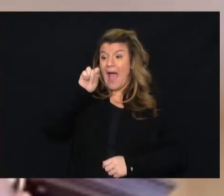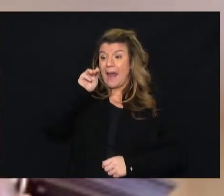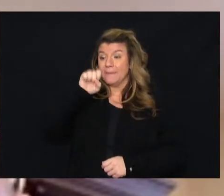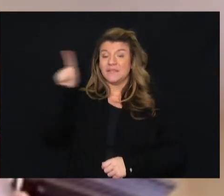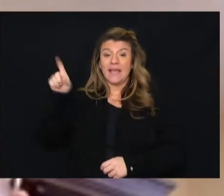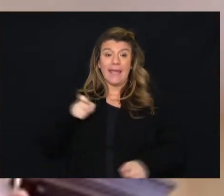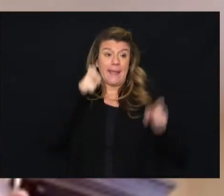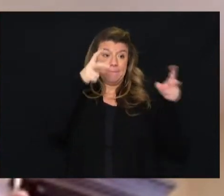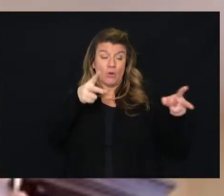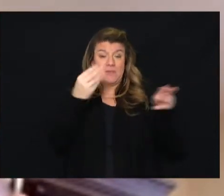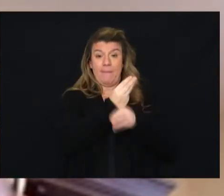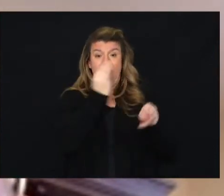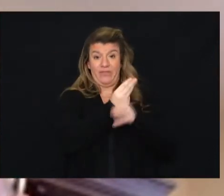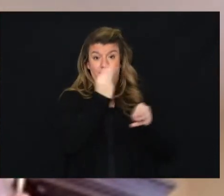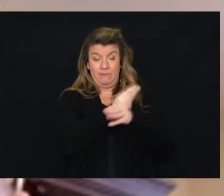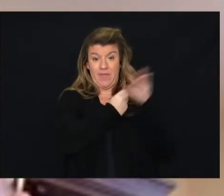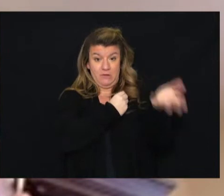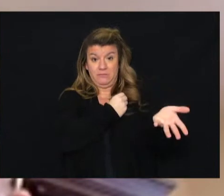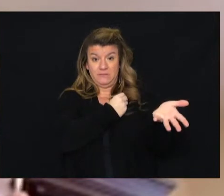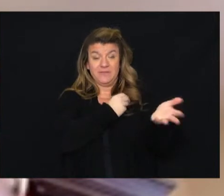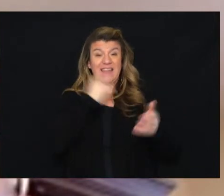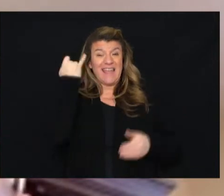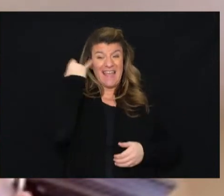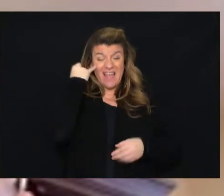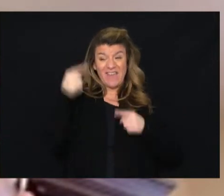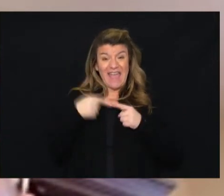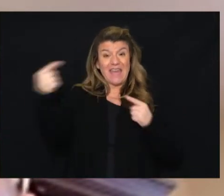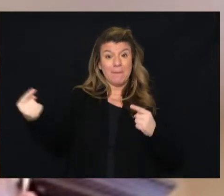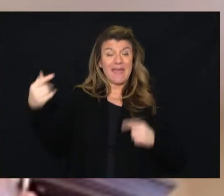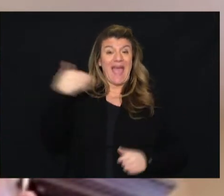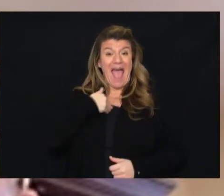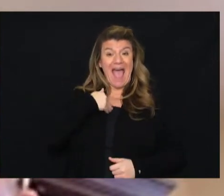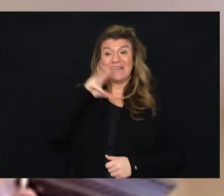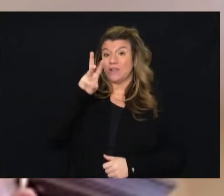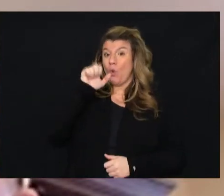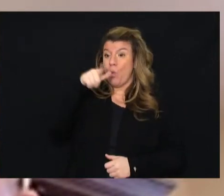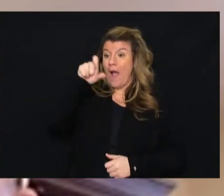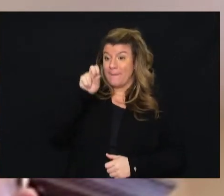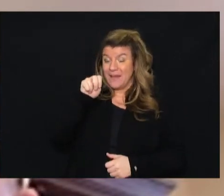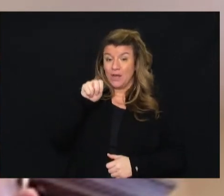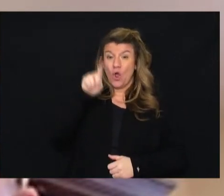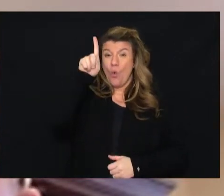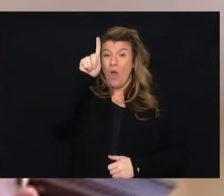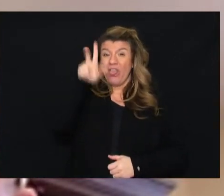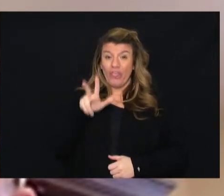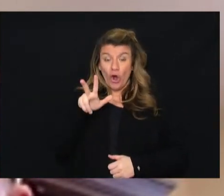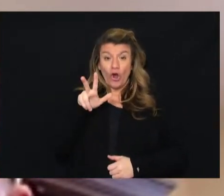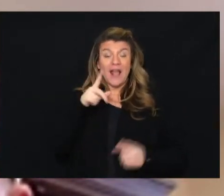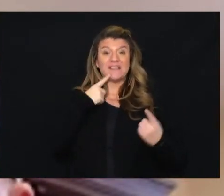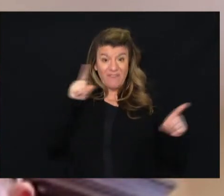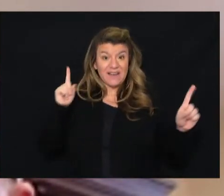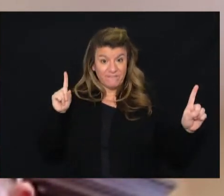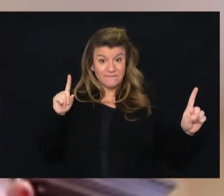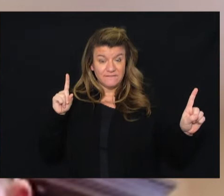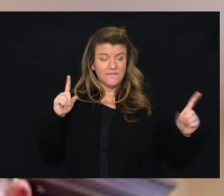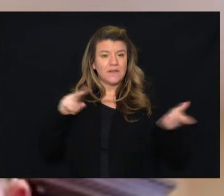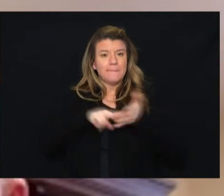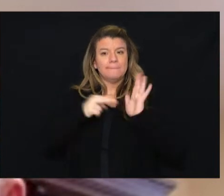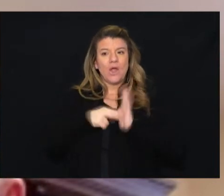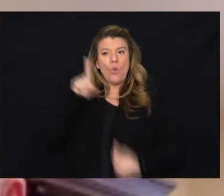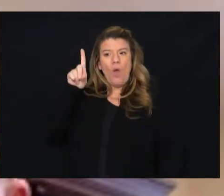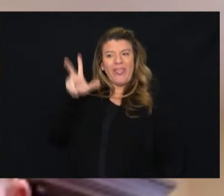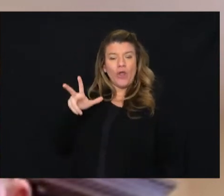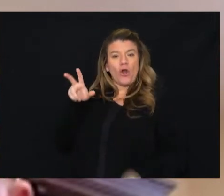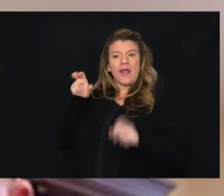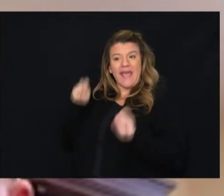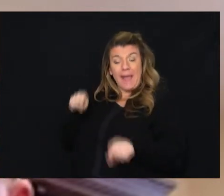math problem that if an enemy had a weapon that was only 1/3 as effective or 1/3 as capable,